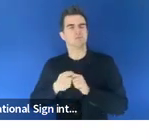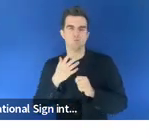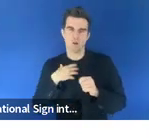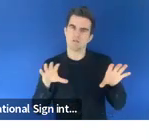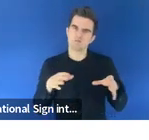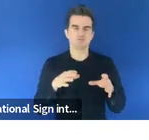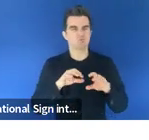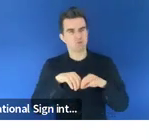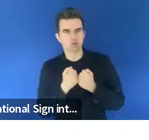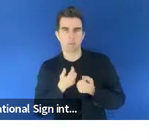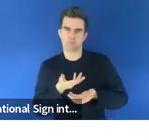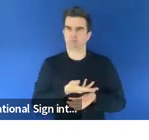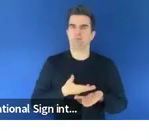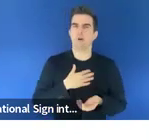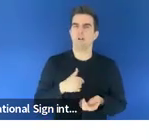for everything.